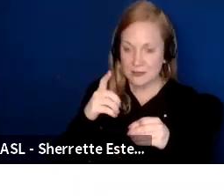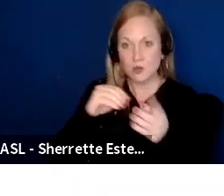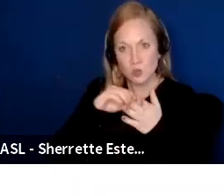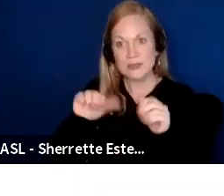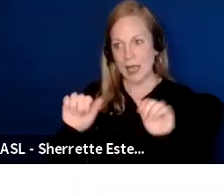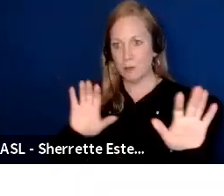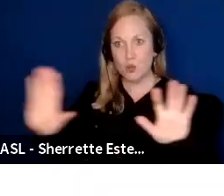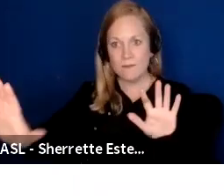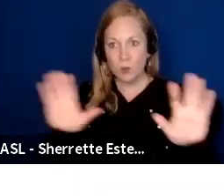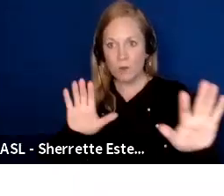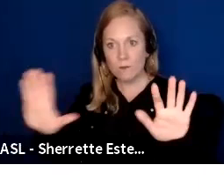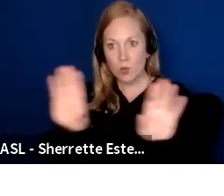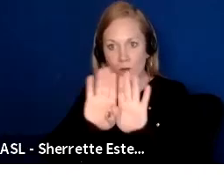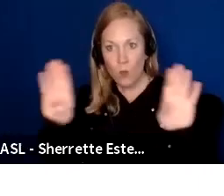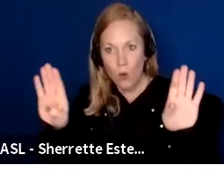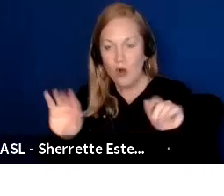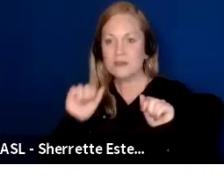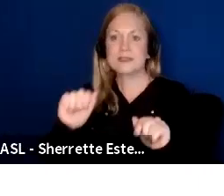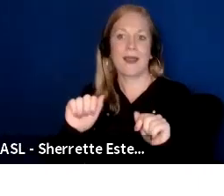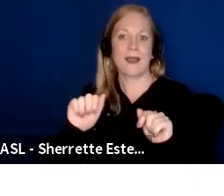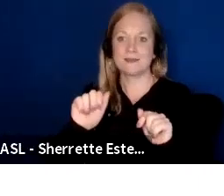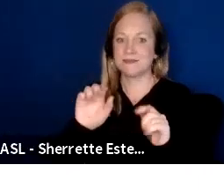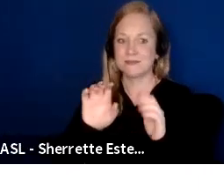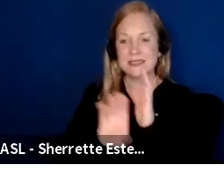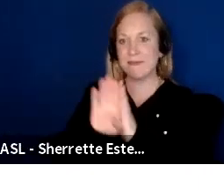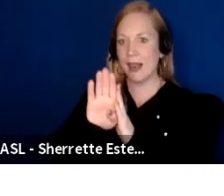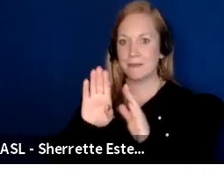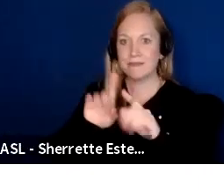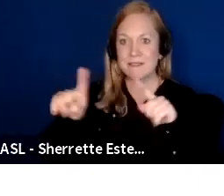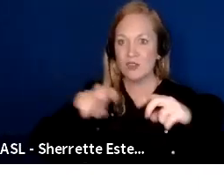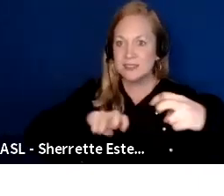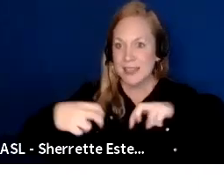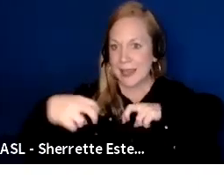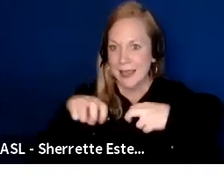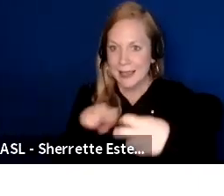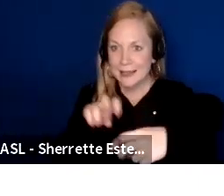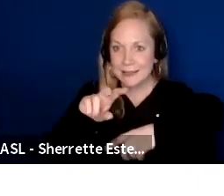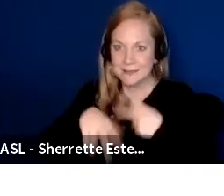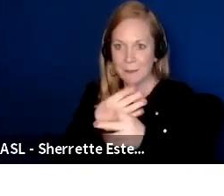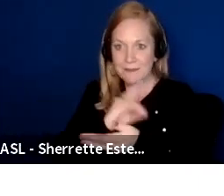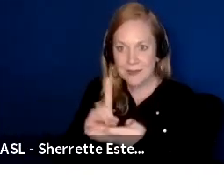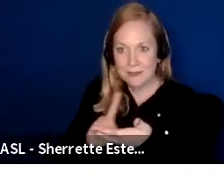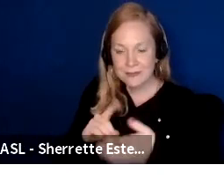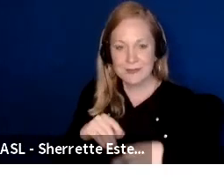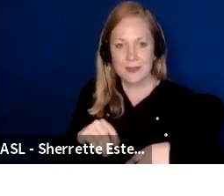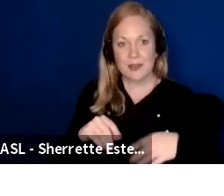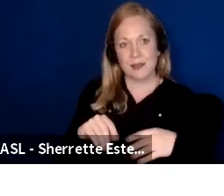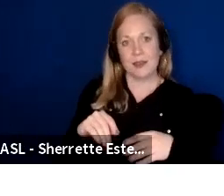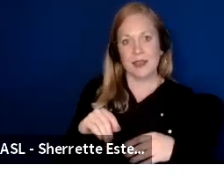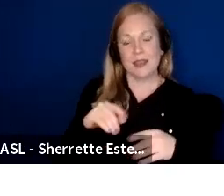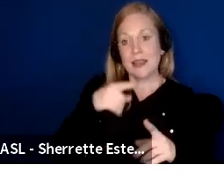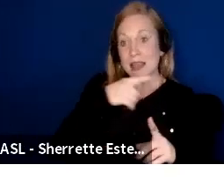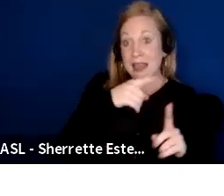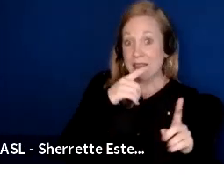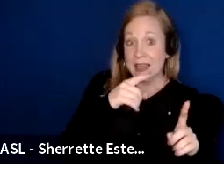and develop different seating arrangements. The space,